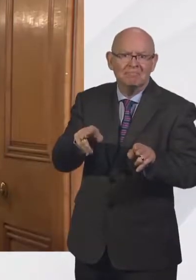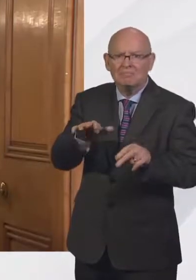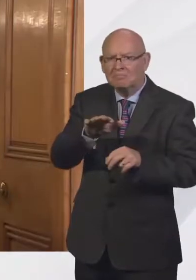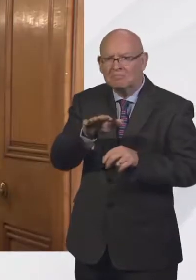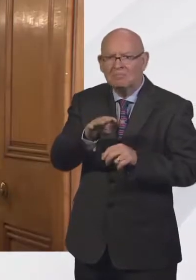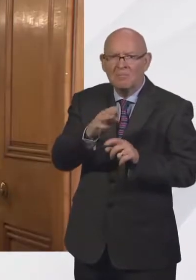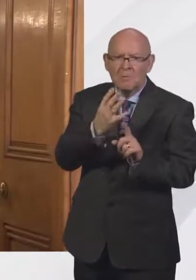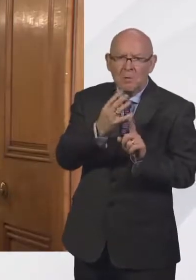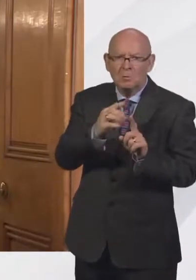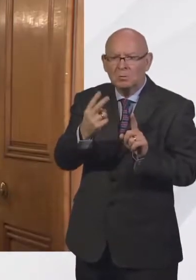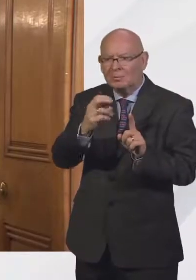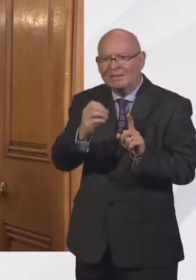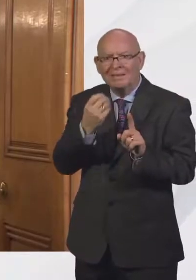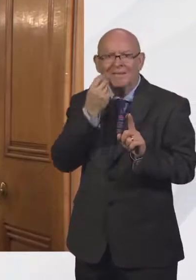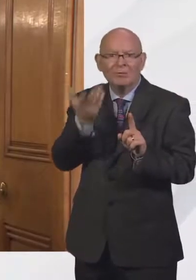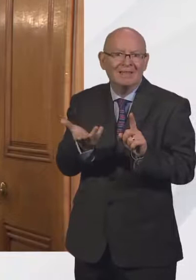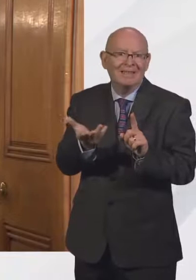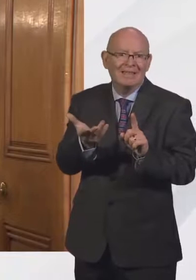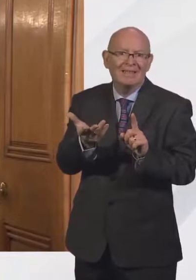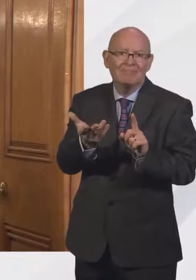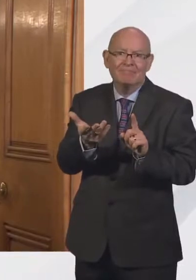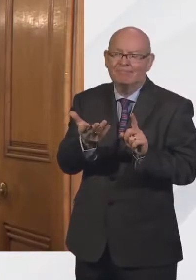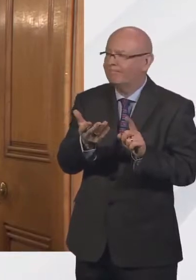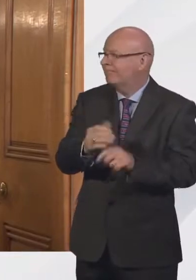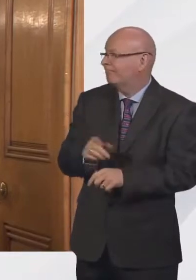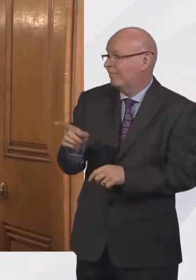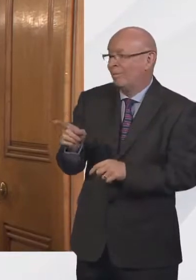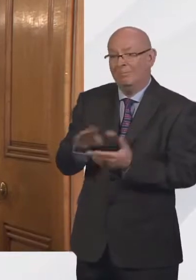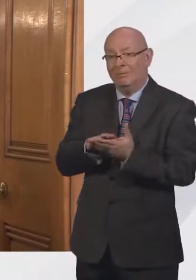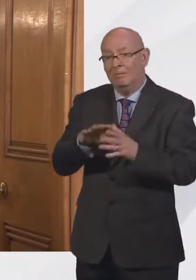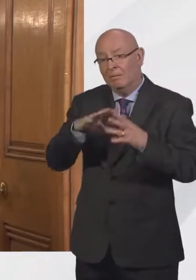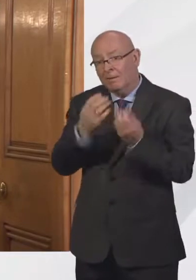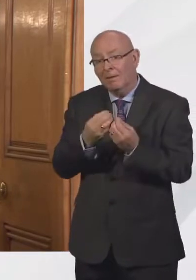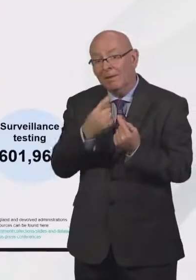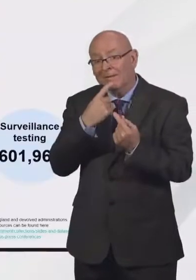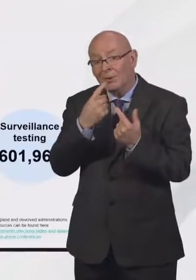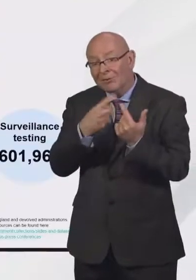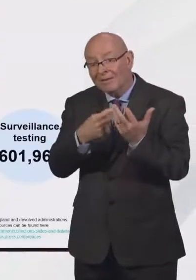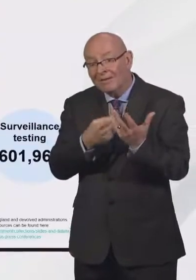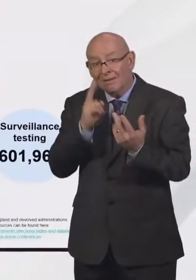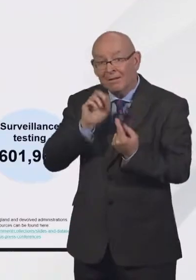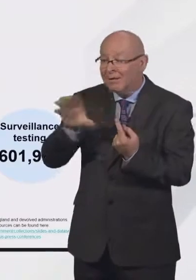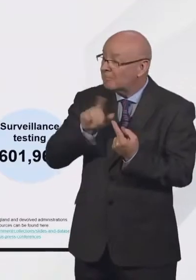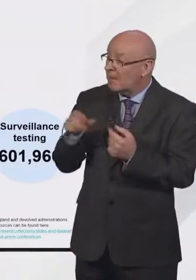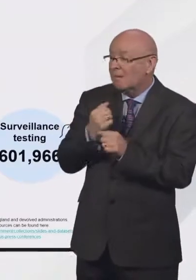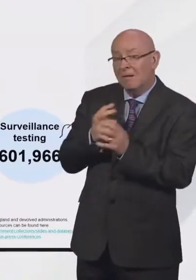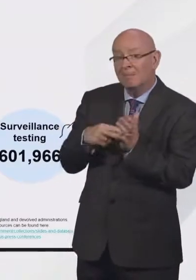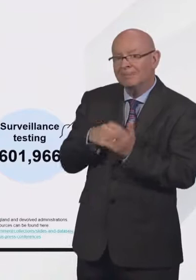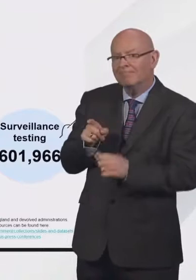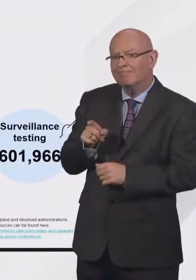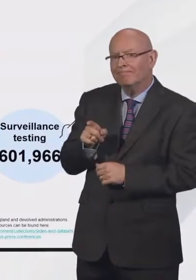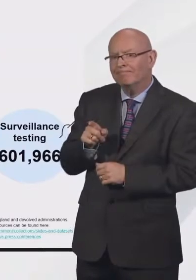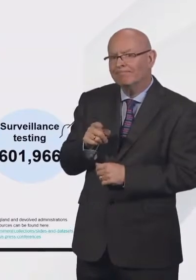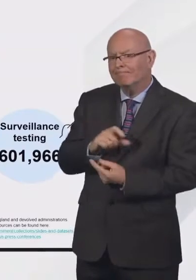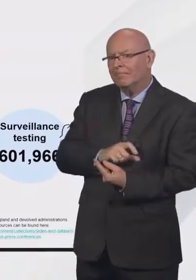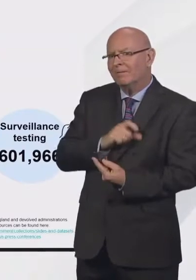test is being met. Next slide, please. Our fourth test is that we must be confident that the range